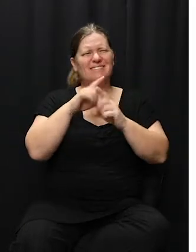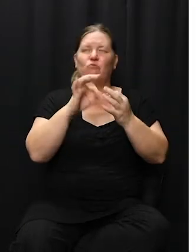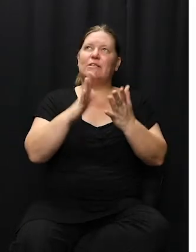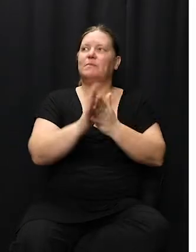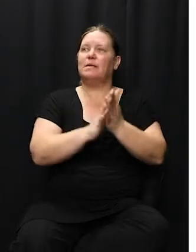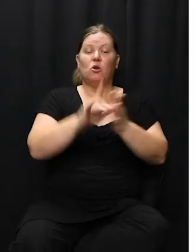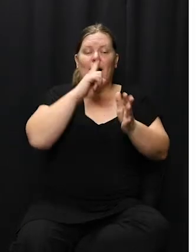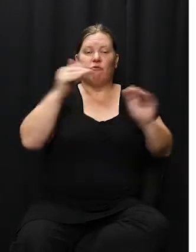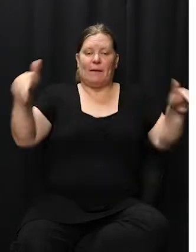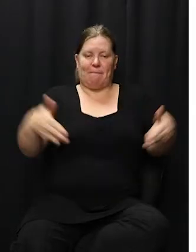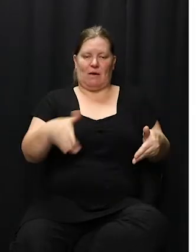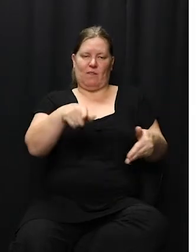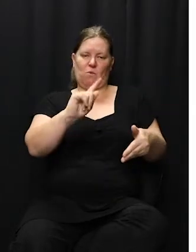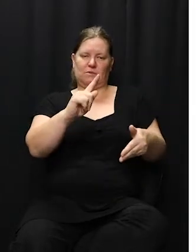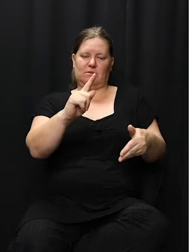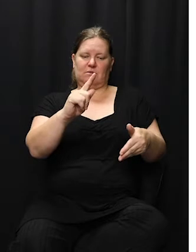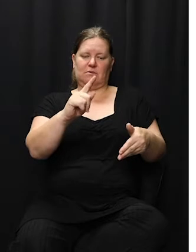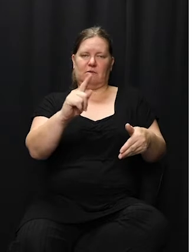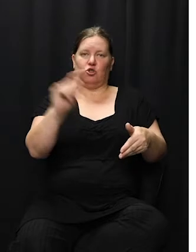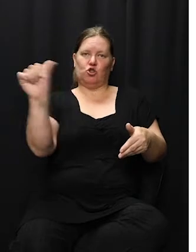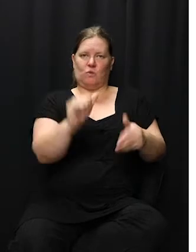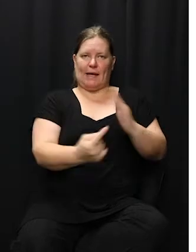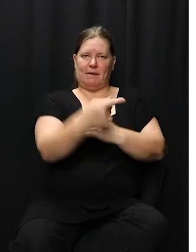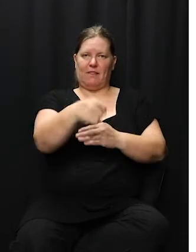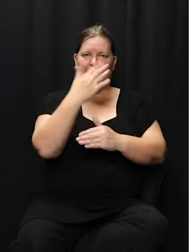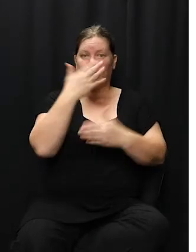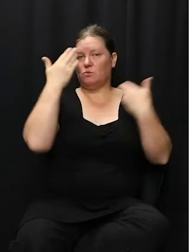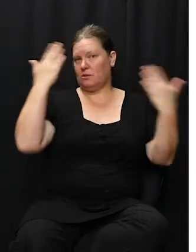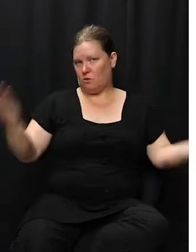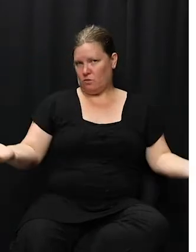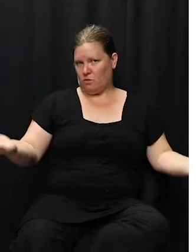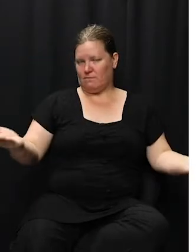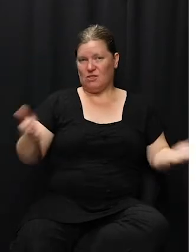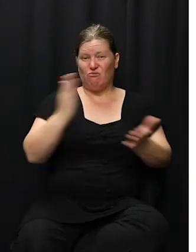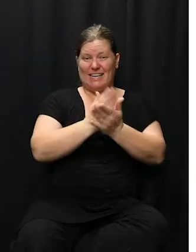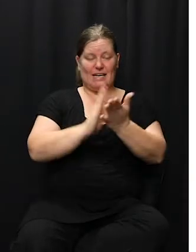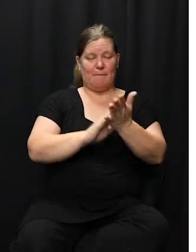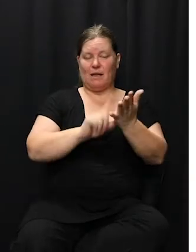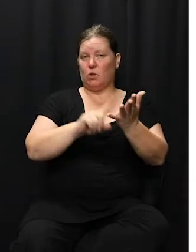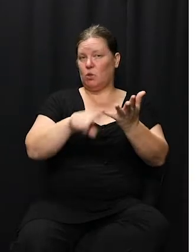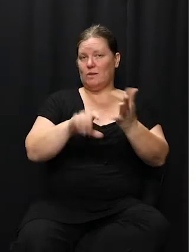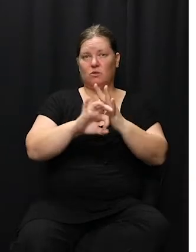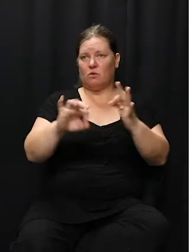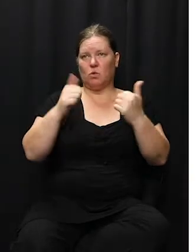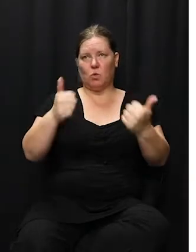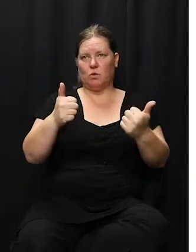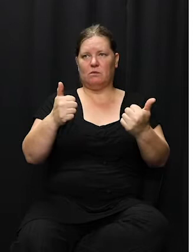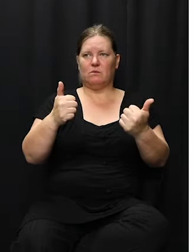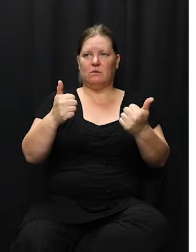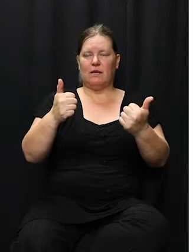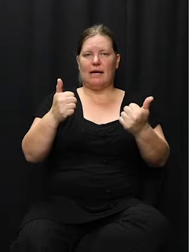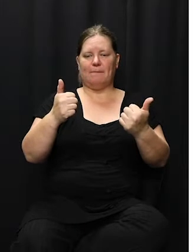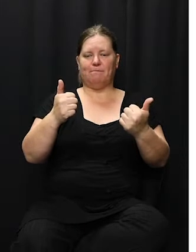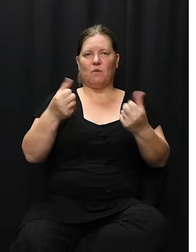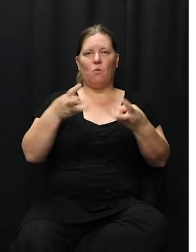not normed, or it's not really comparable with what should be happening at that age. So MLU is really